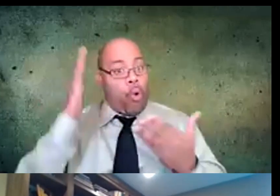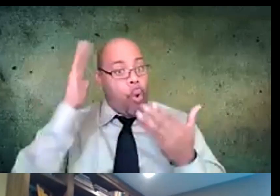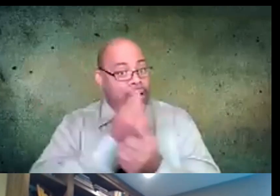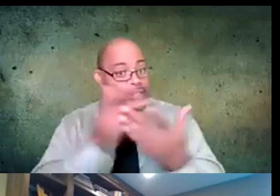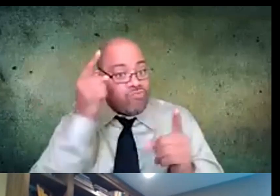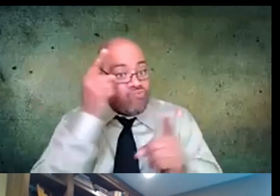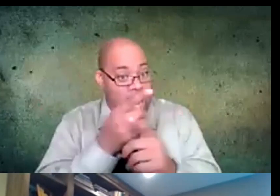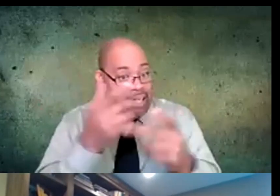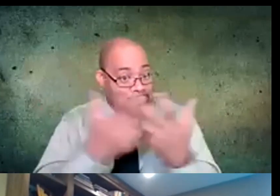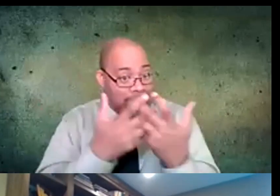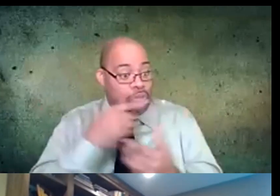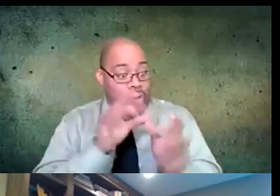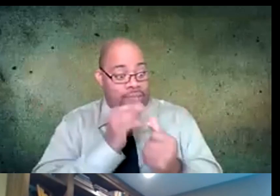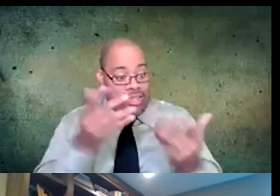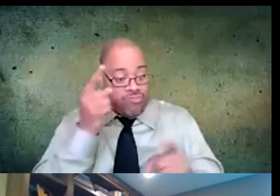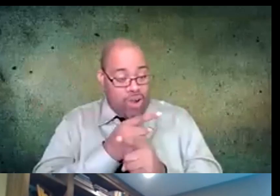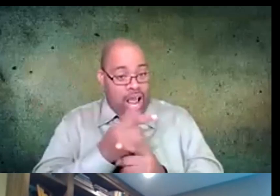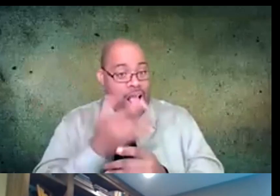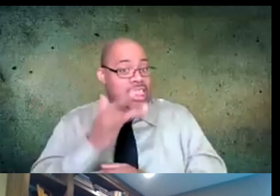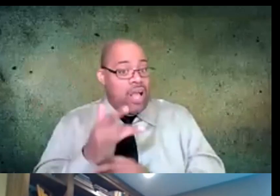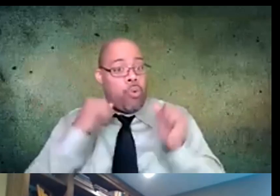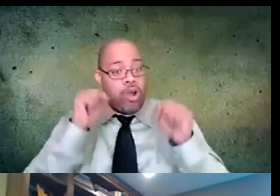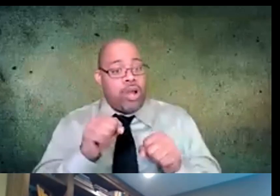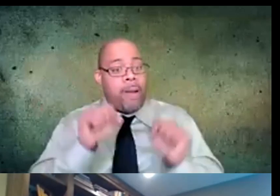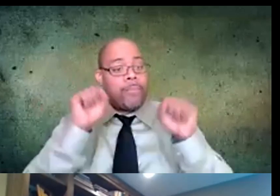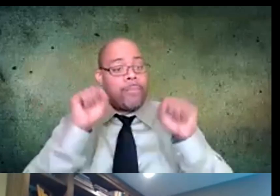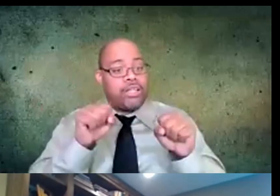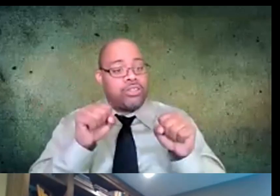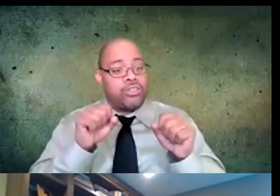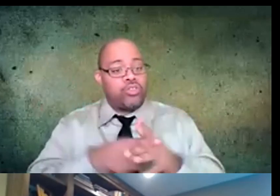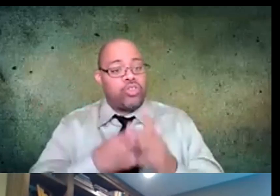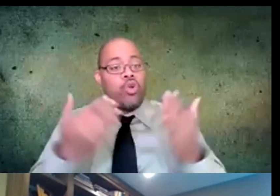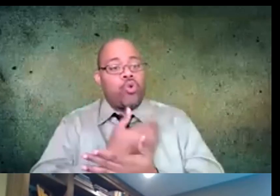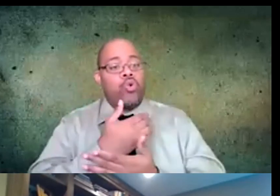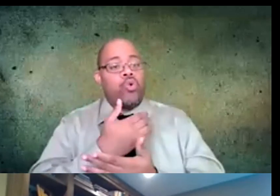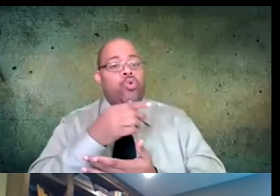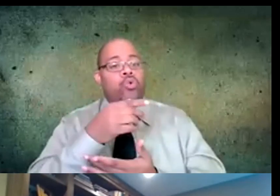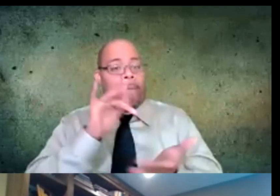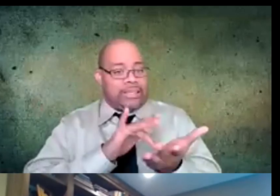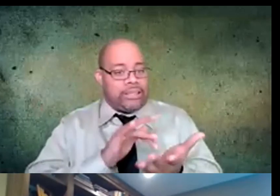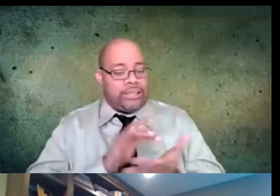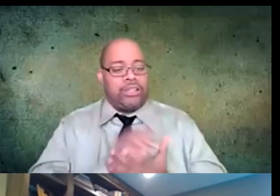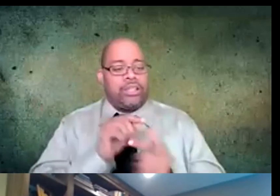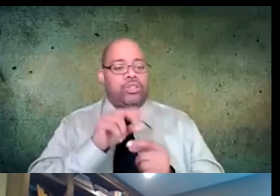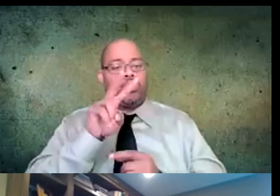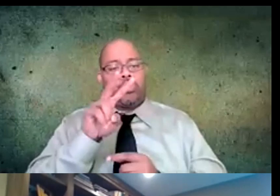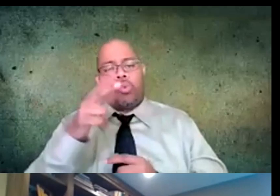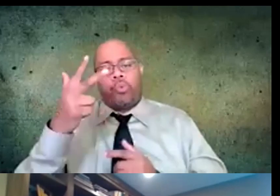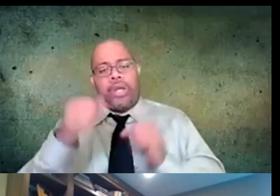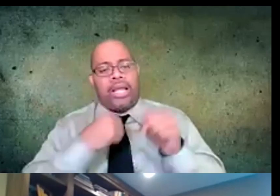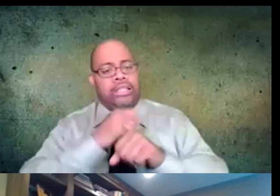if we do everything right with a little bit luck, we could potentially launch a new drug in 2-3 years